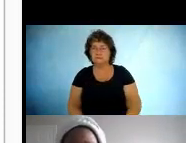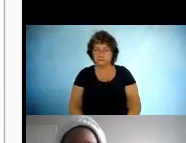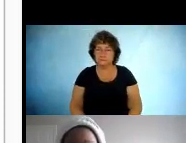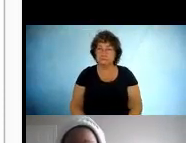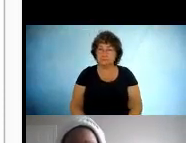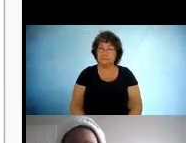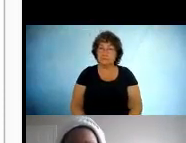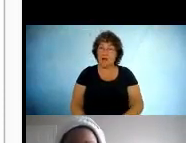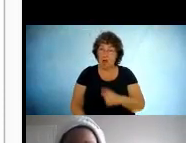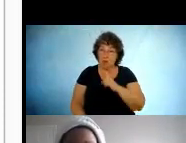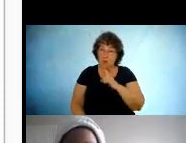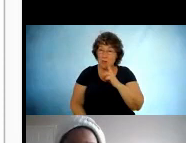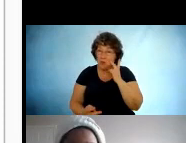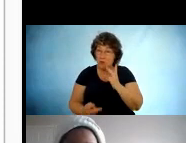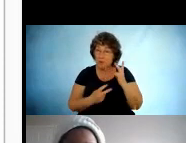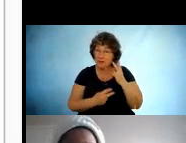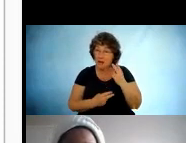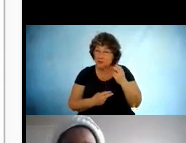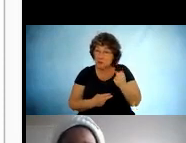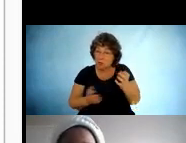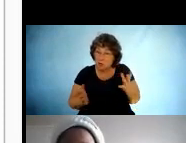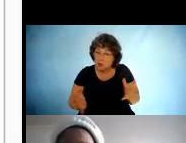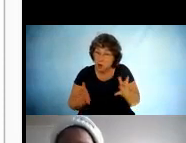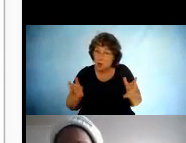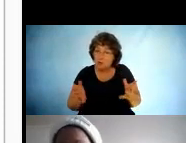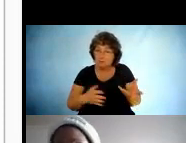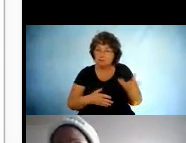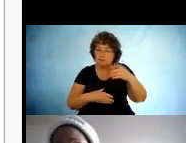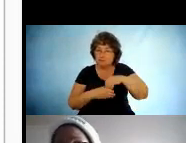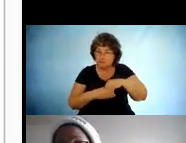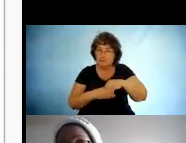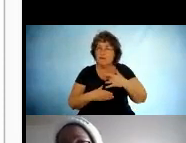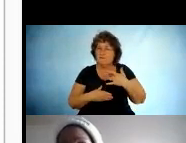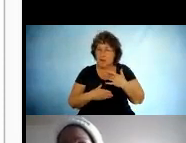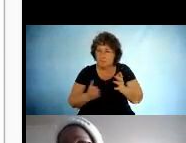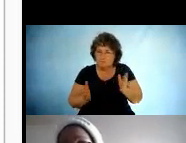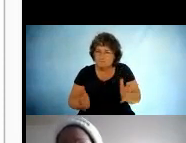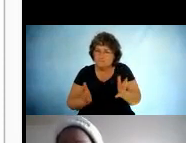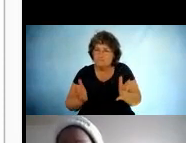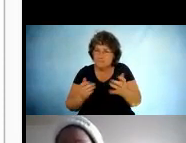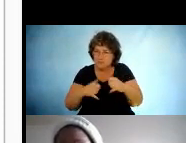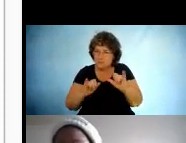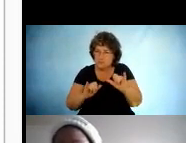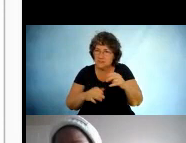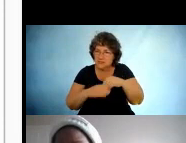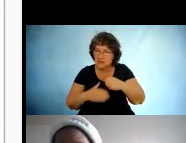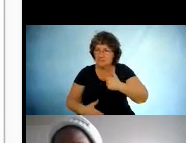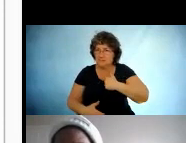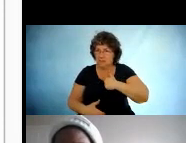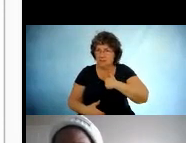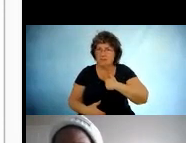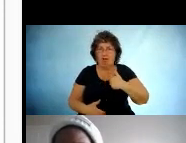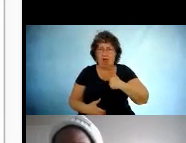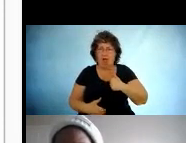me encouraged. And I also learned as a self-advocate to filter out the bad things so that I could reach my success and my